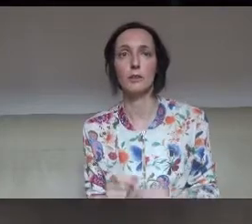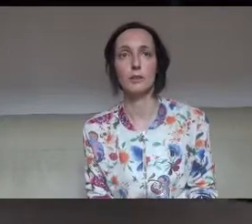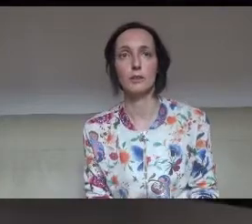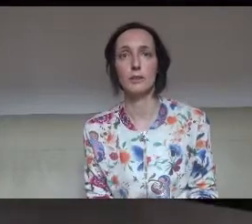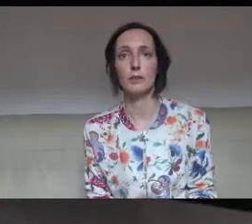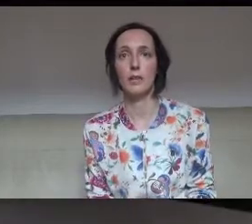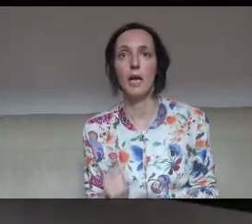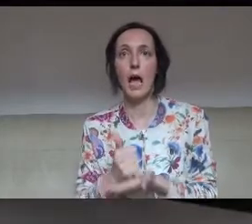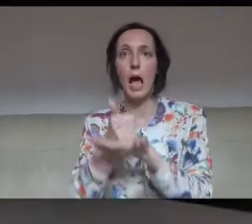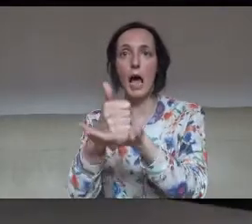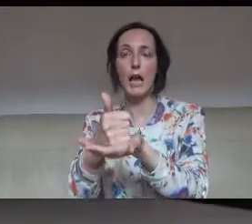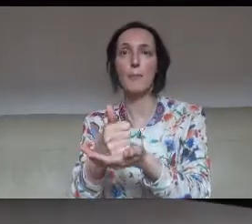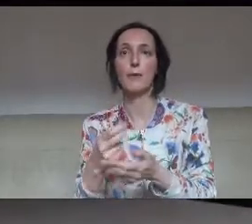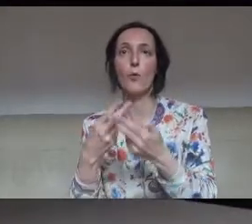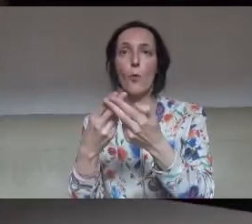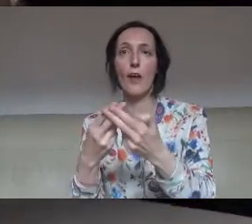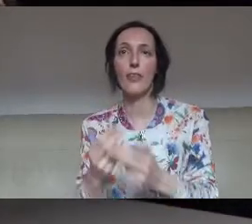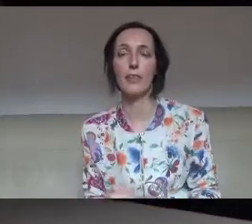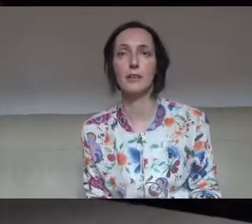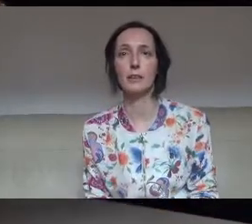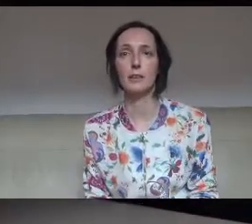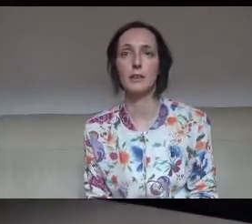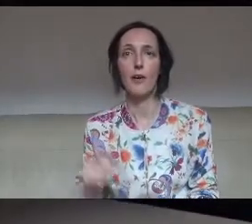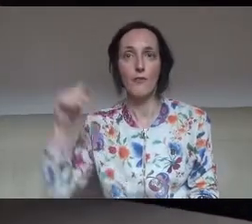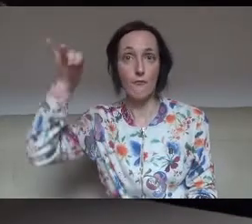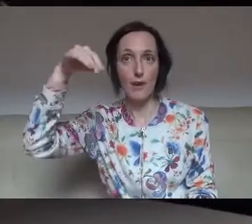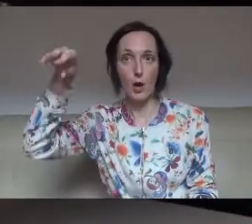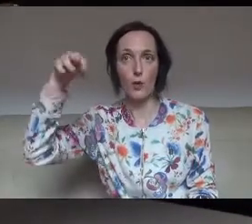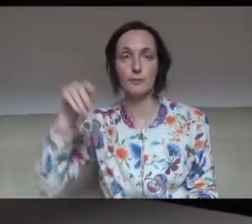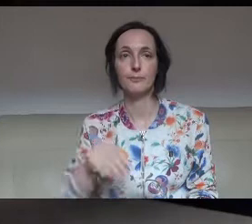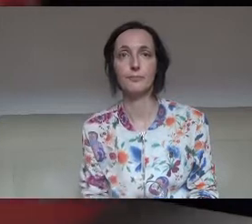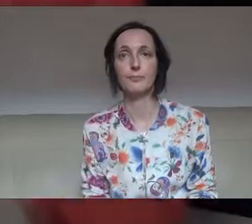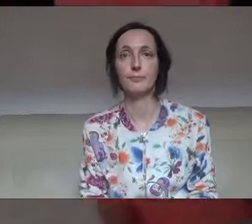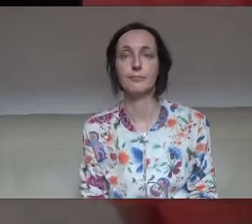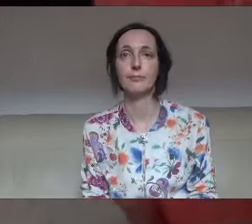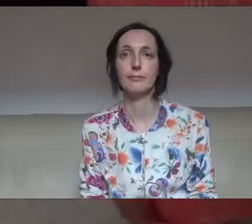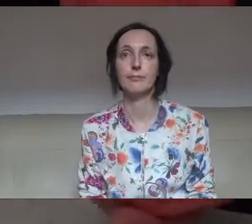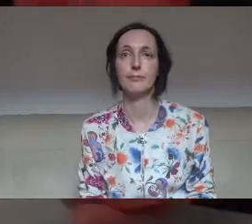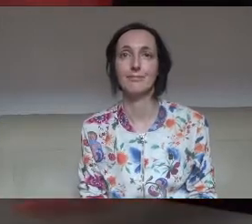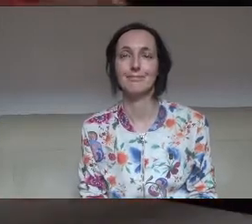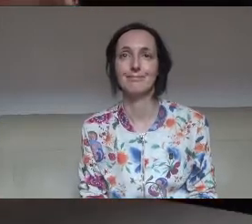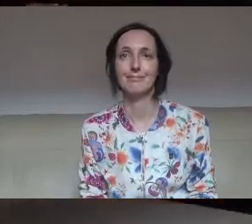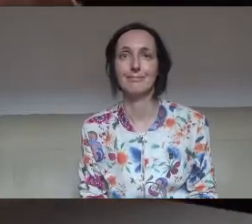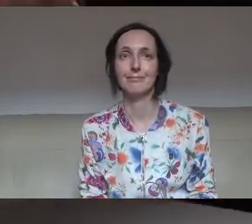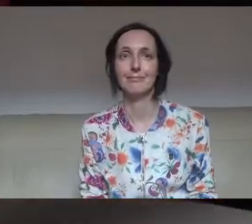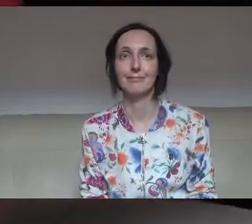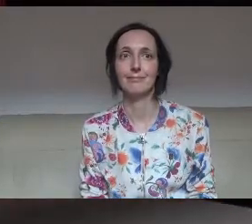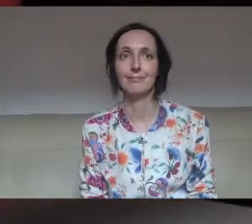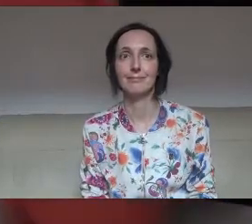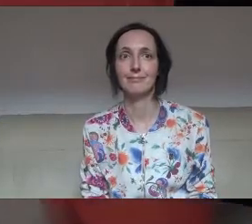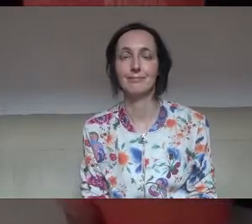Okay, I'm going to help us with a little bit of